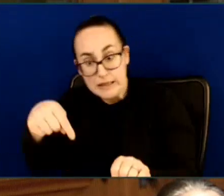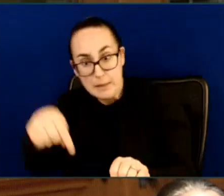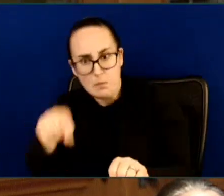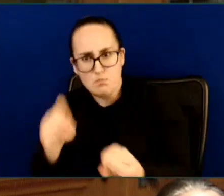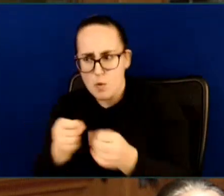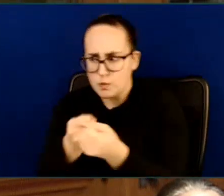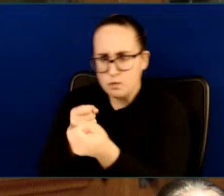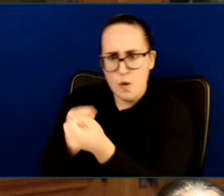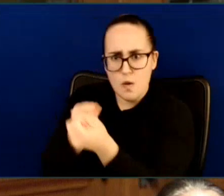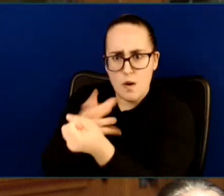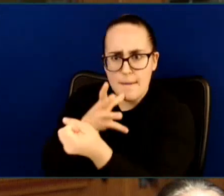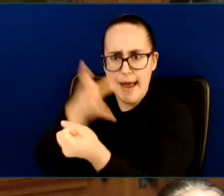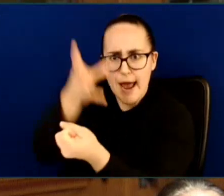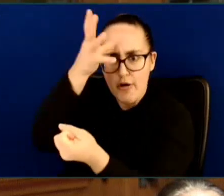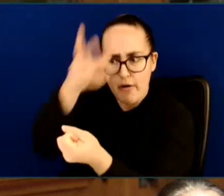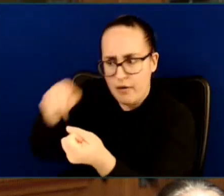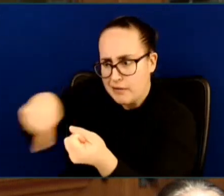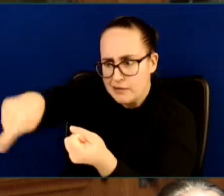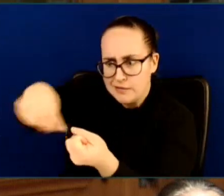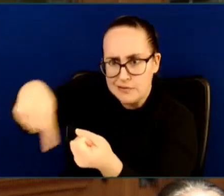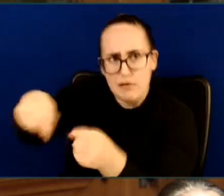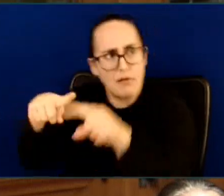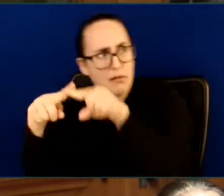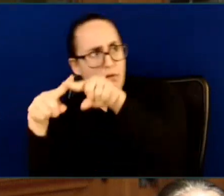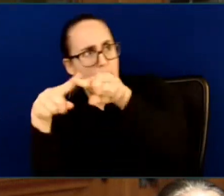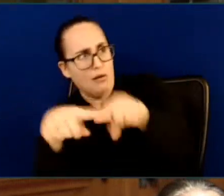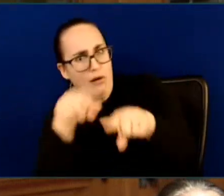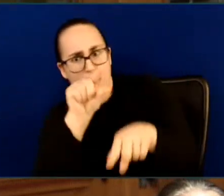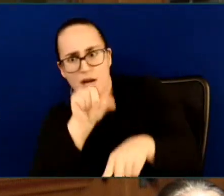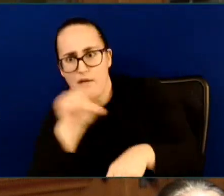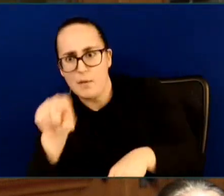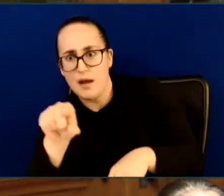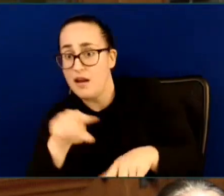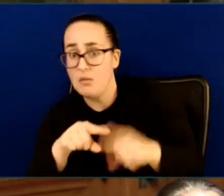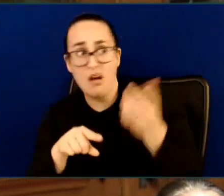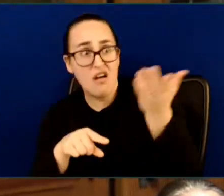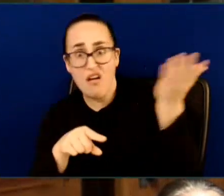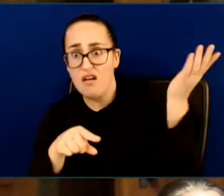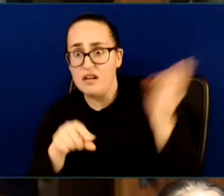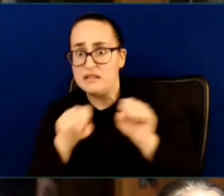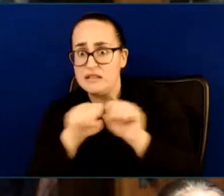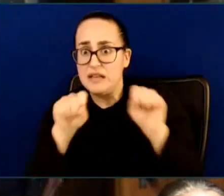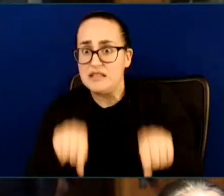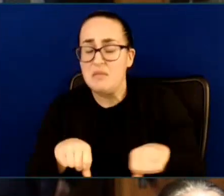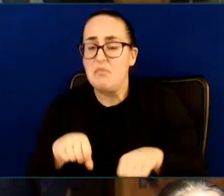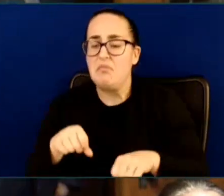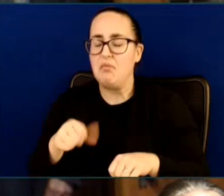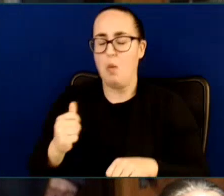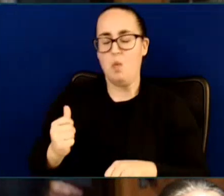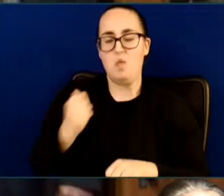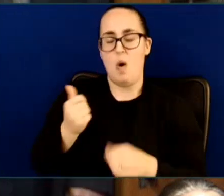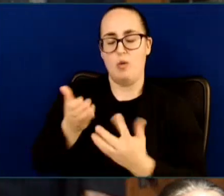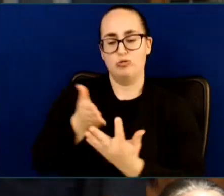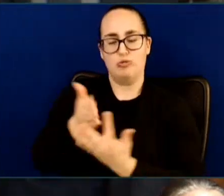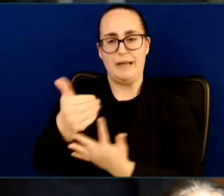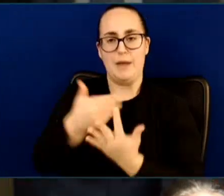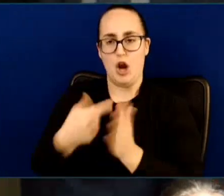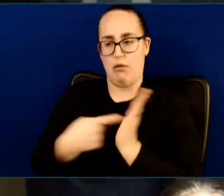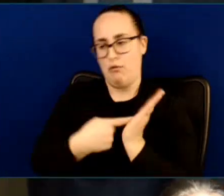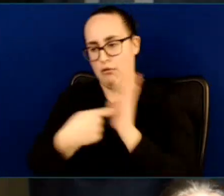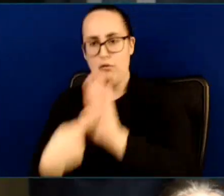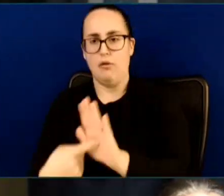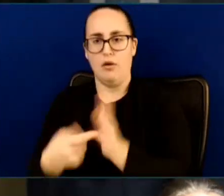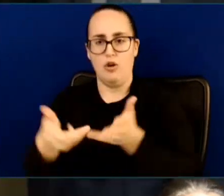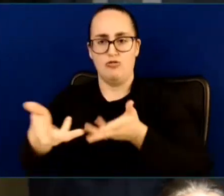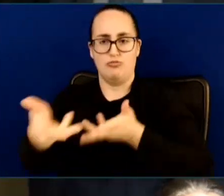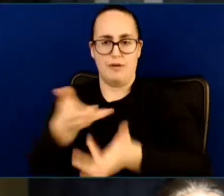and should be able to expect that from their government, a system that can't even be transparent about an engagement process.